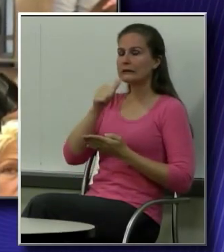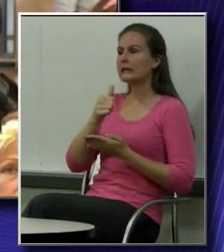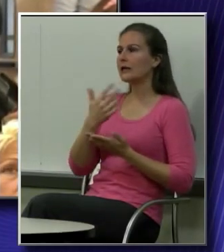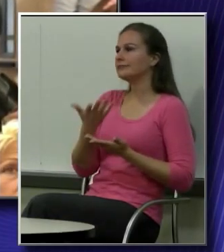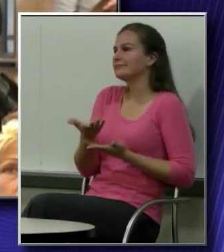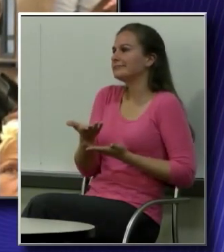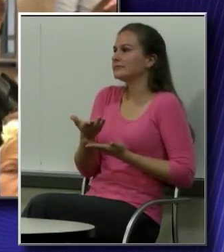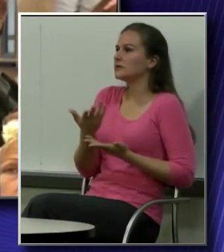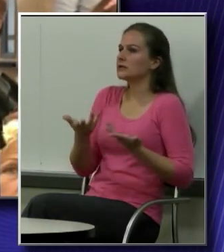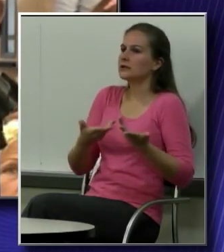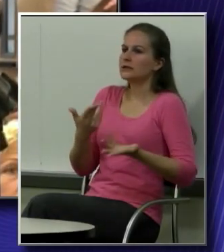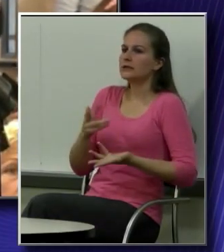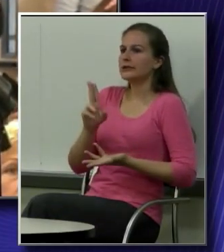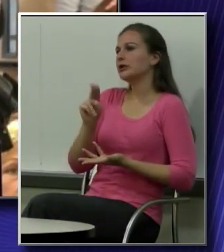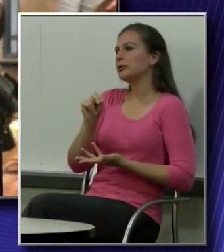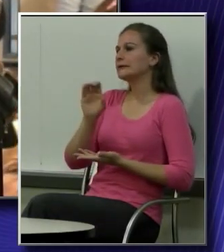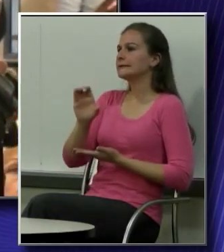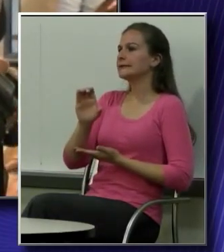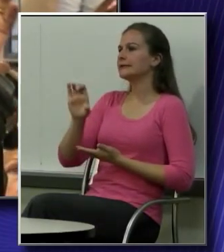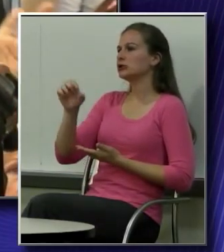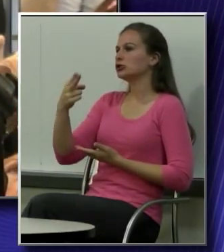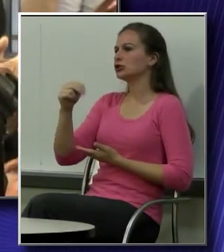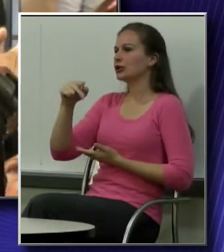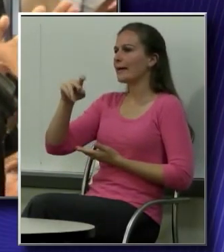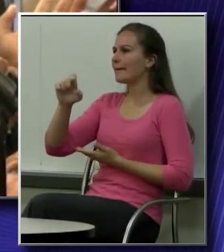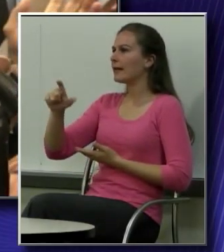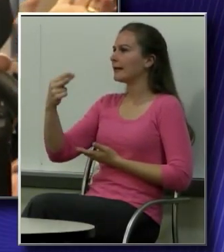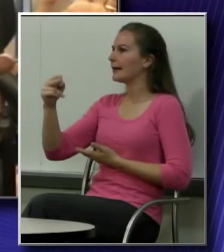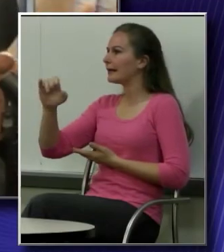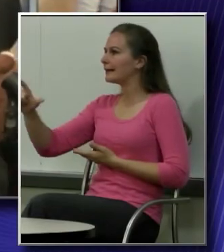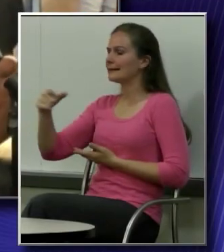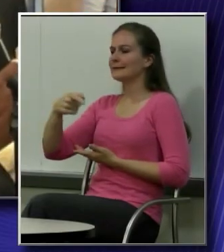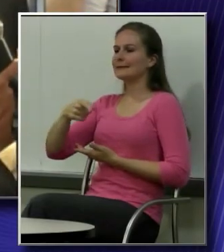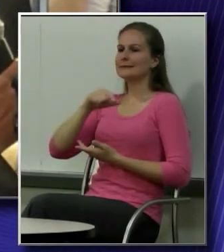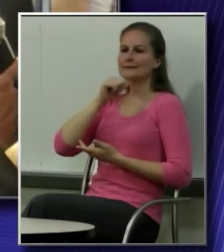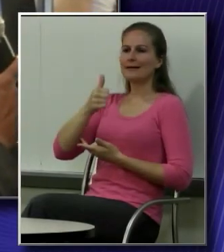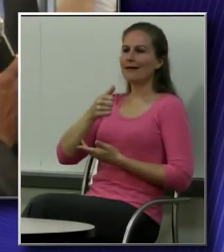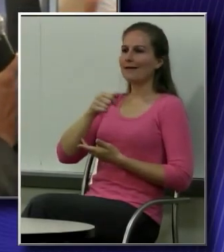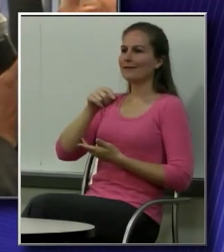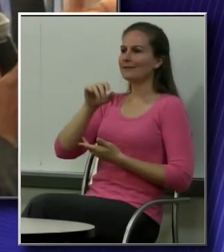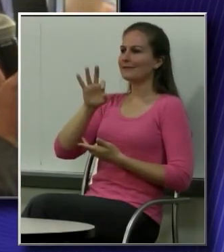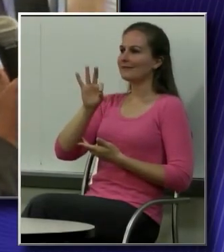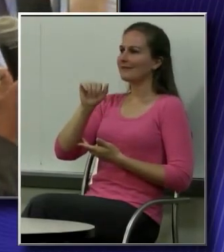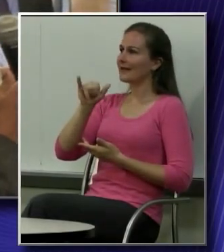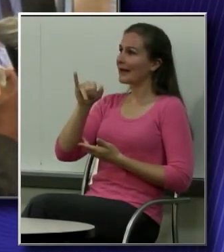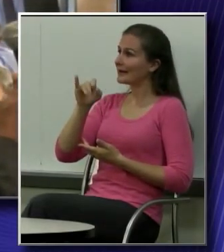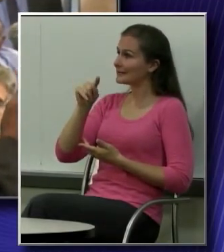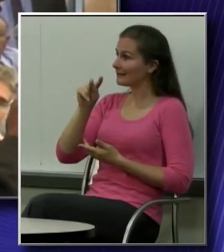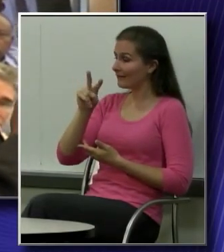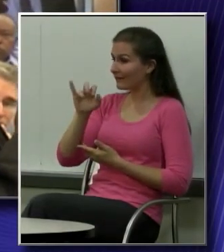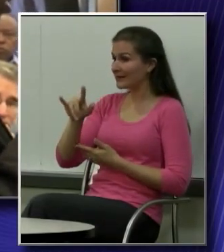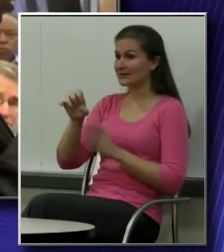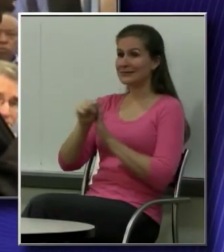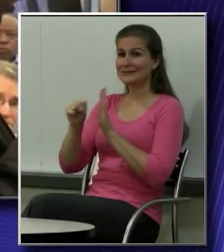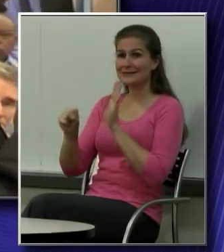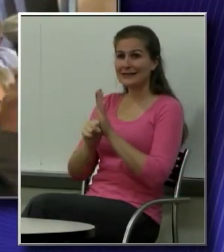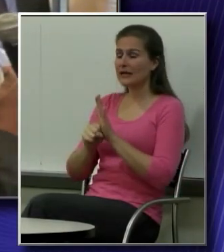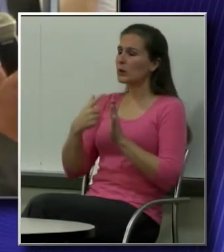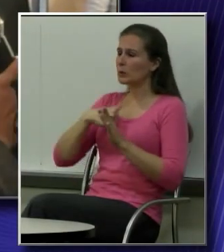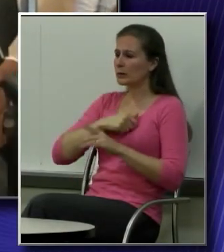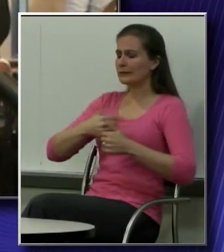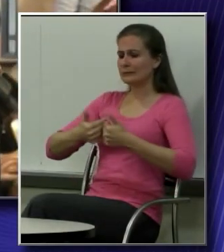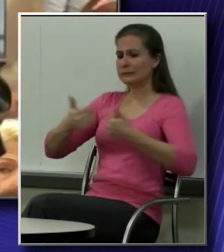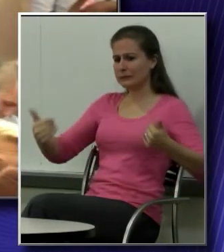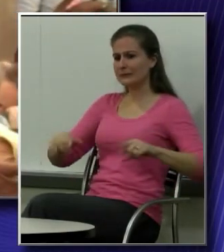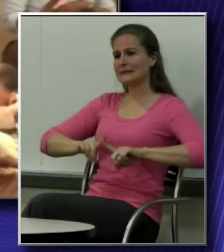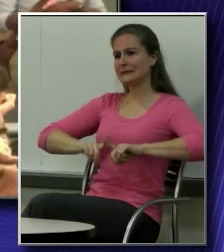a UNC Chapel Hill. It's not a Fayetteville State. We are distinct institutions,